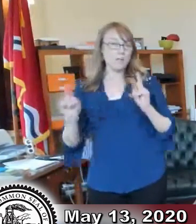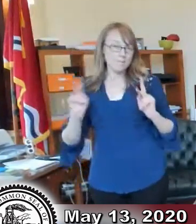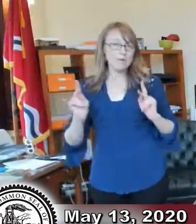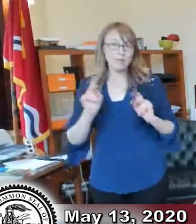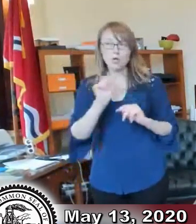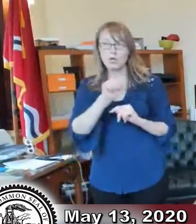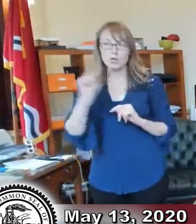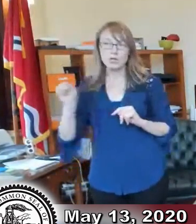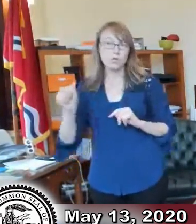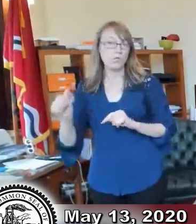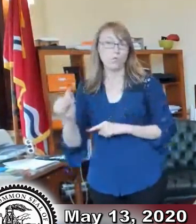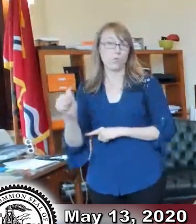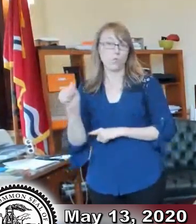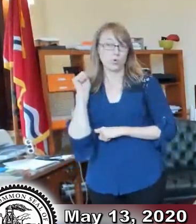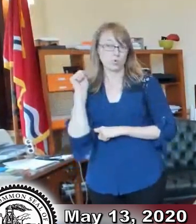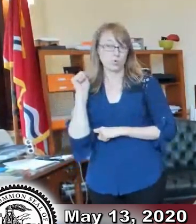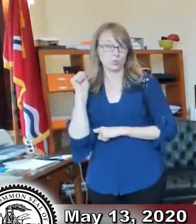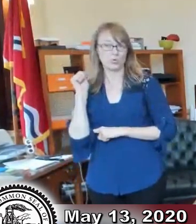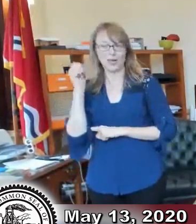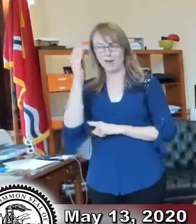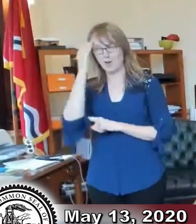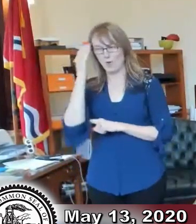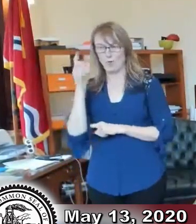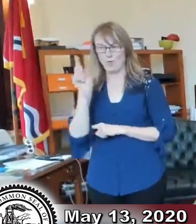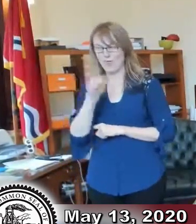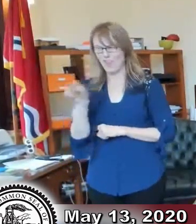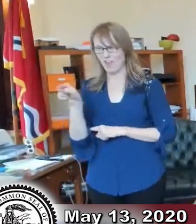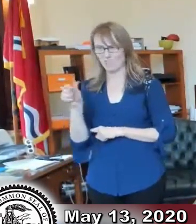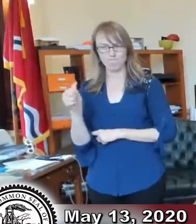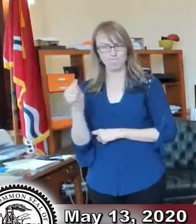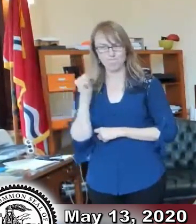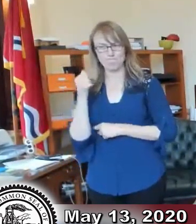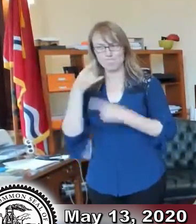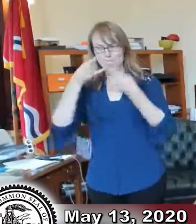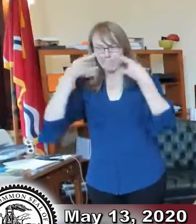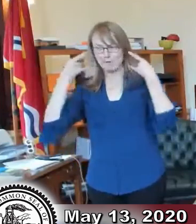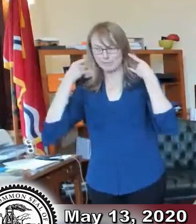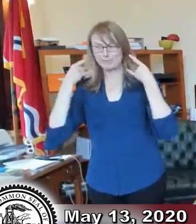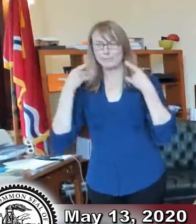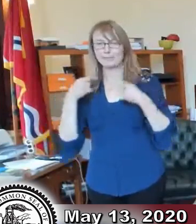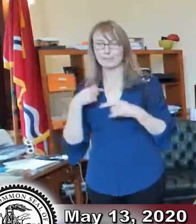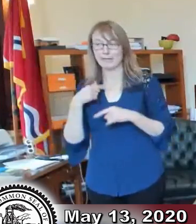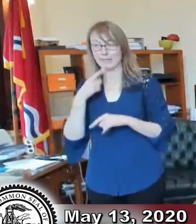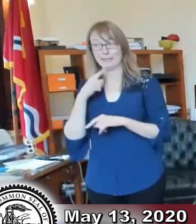unmaskers, I call them, or non-maskers, I say steer clear,